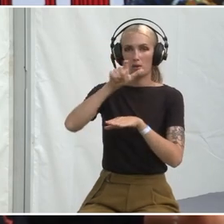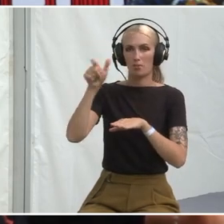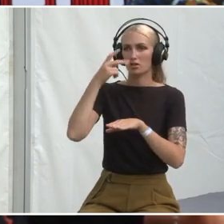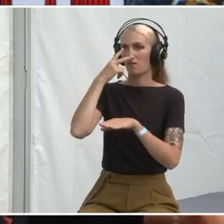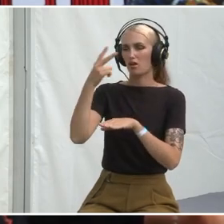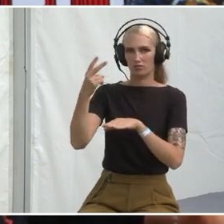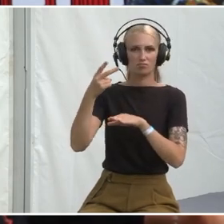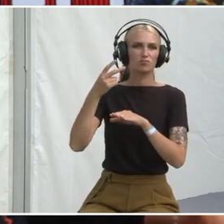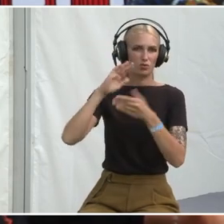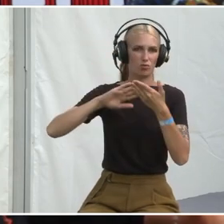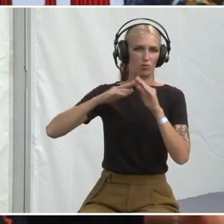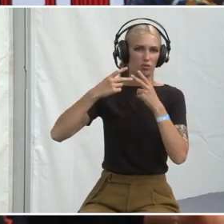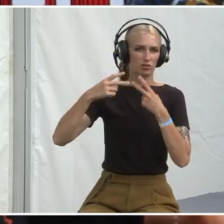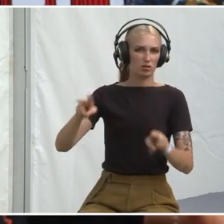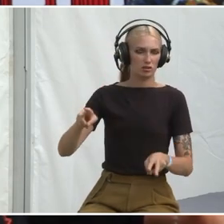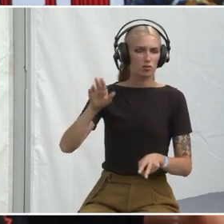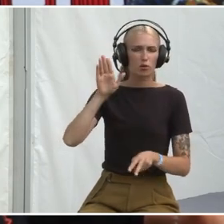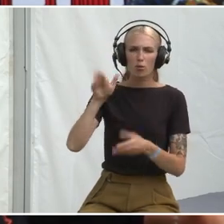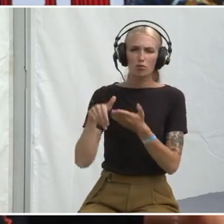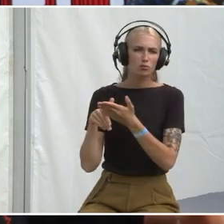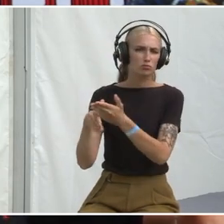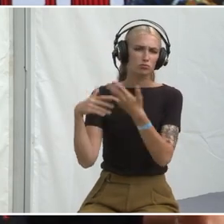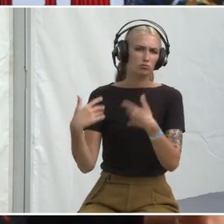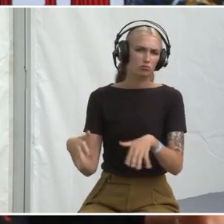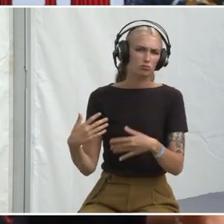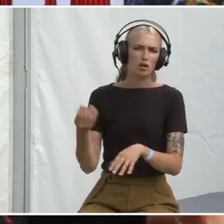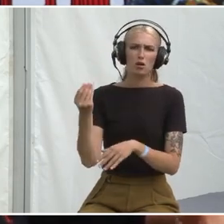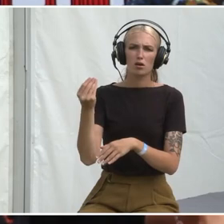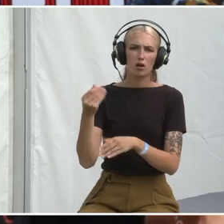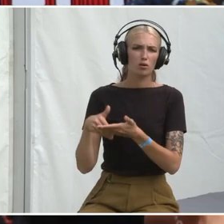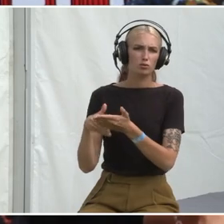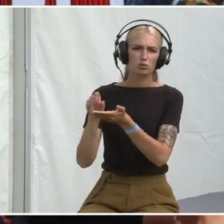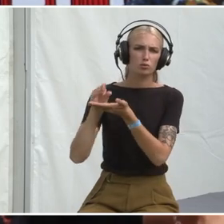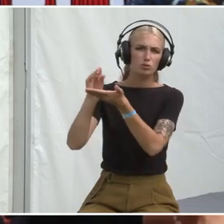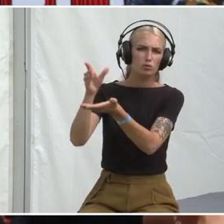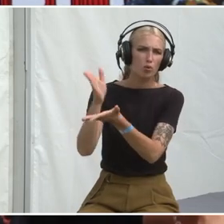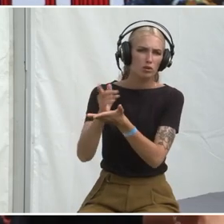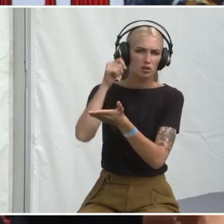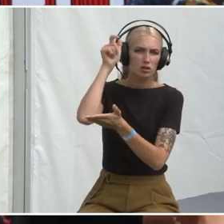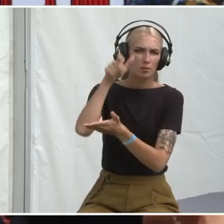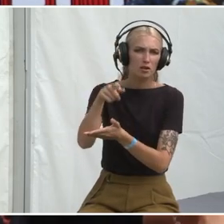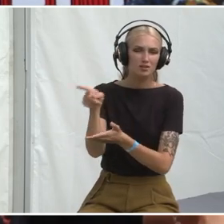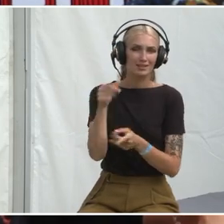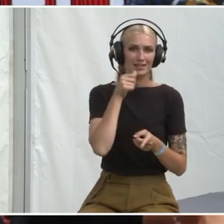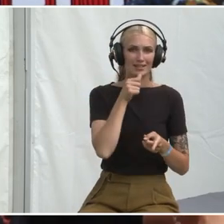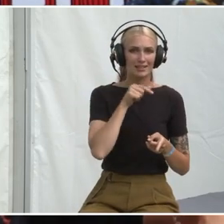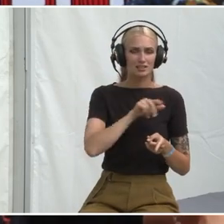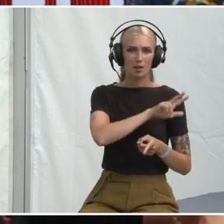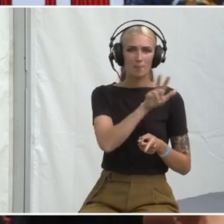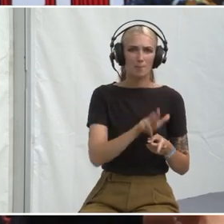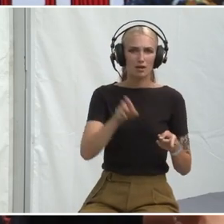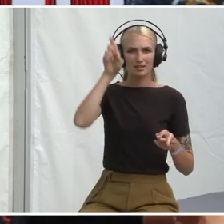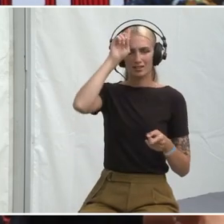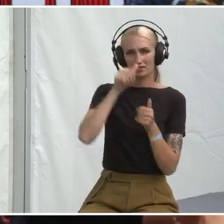the Nordics there's a lot of support systems, financial support systems for the students. In Estonia and in the Baltics we are a